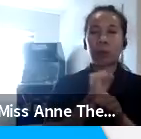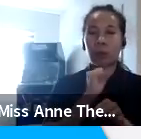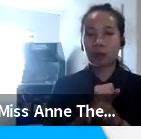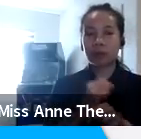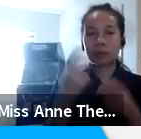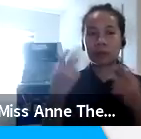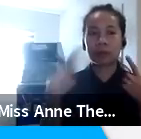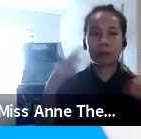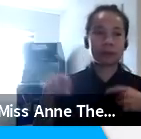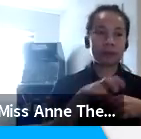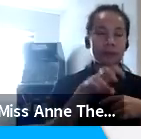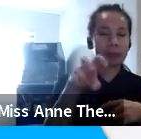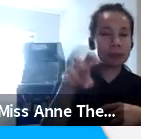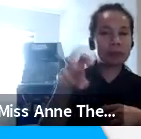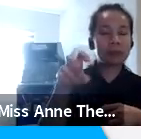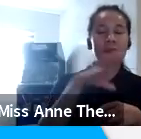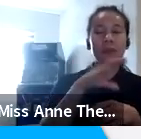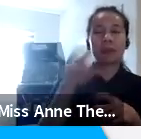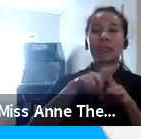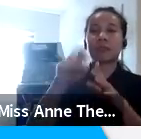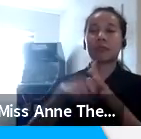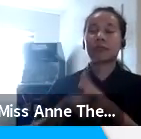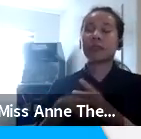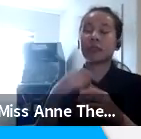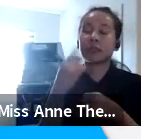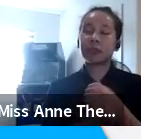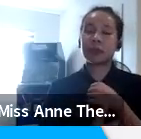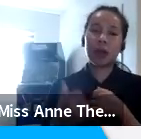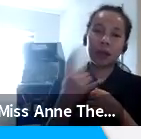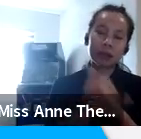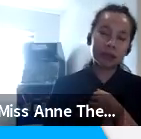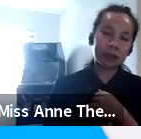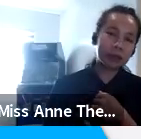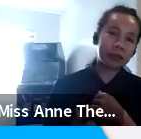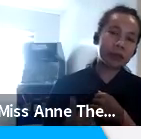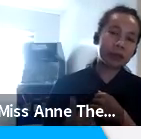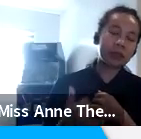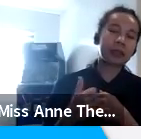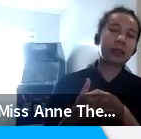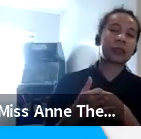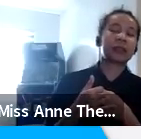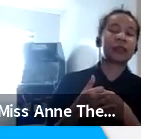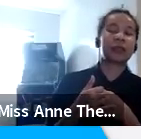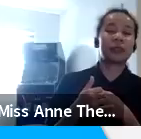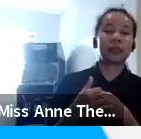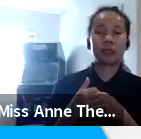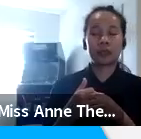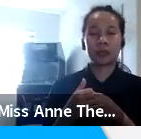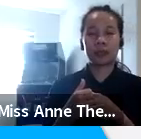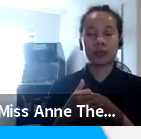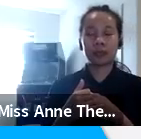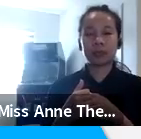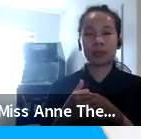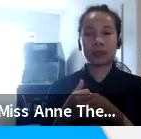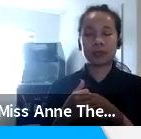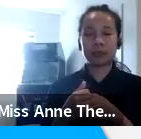many countries. Myanmar, Thailand, uh, Vietnam, uh,